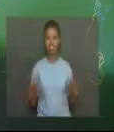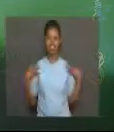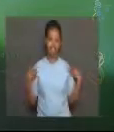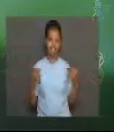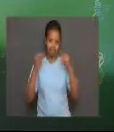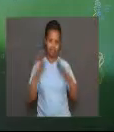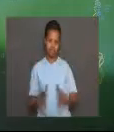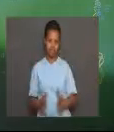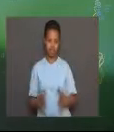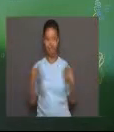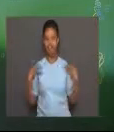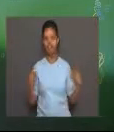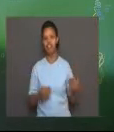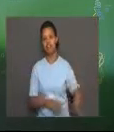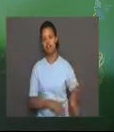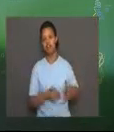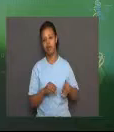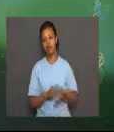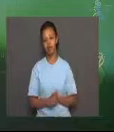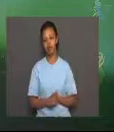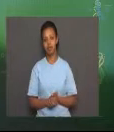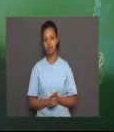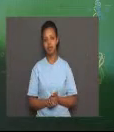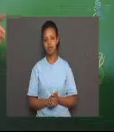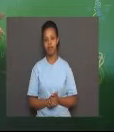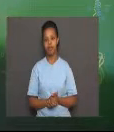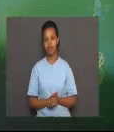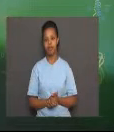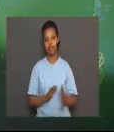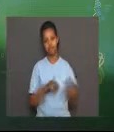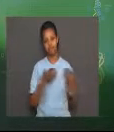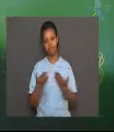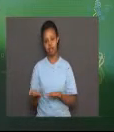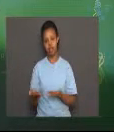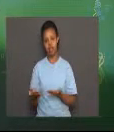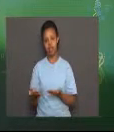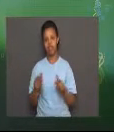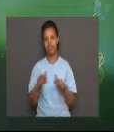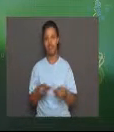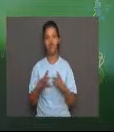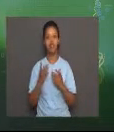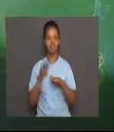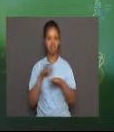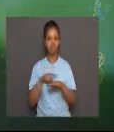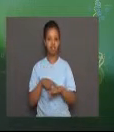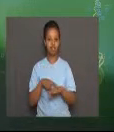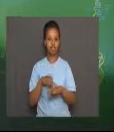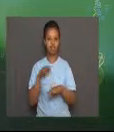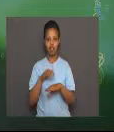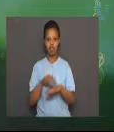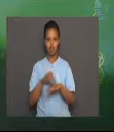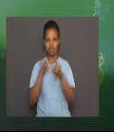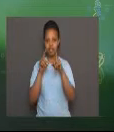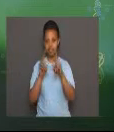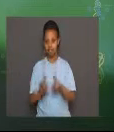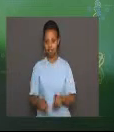Hello, teacher. Hello, students. Welcome to today's lesson on